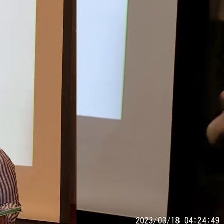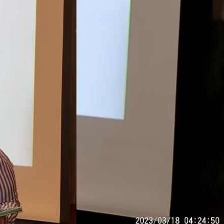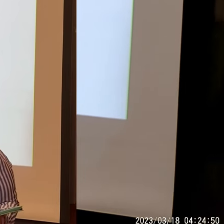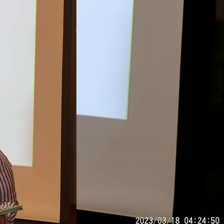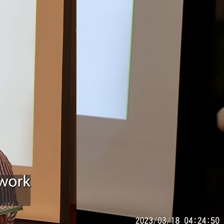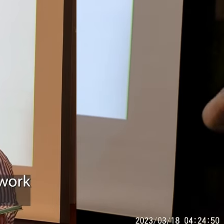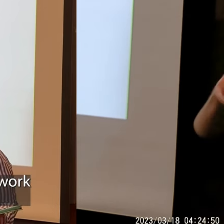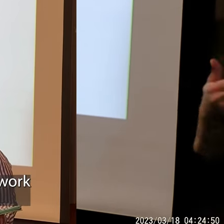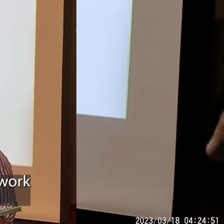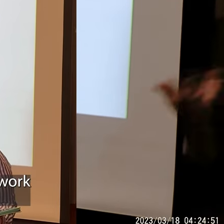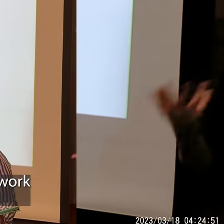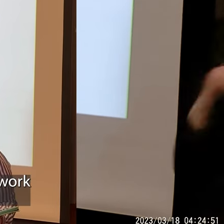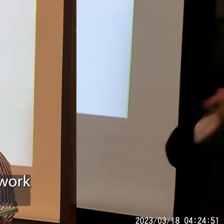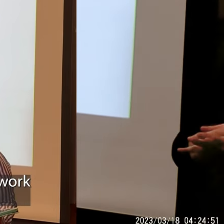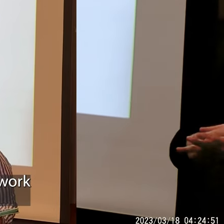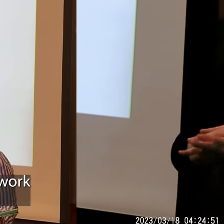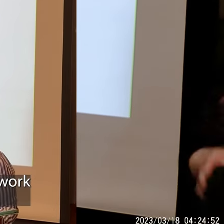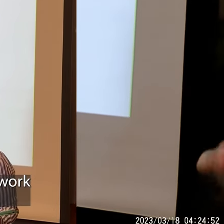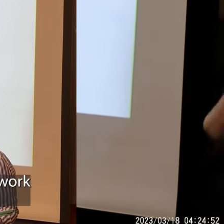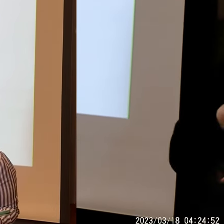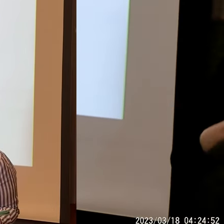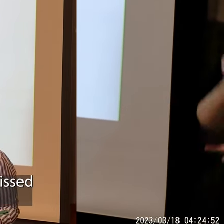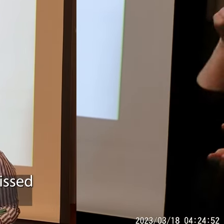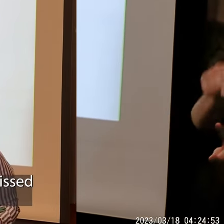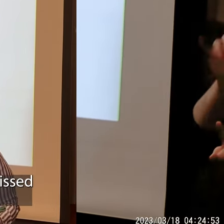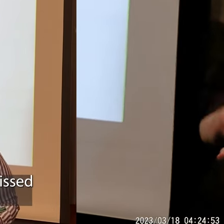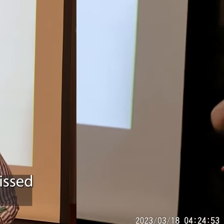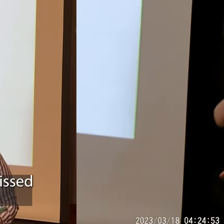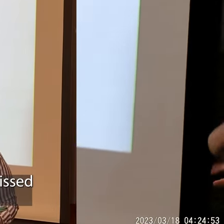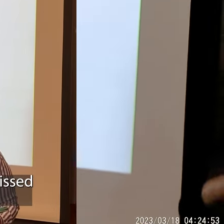and video games, which is where the majority of my work lies.